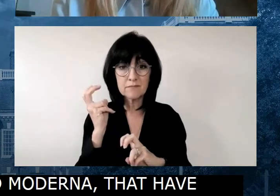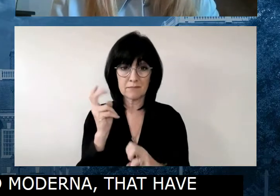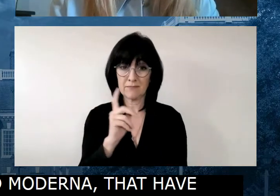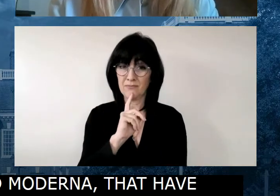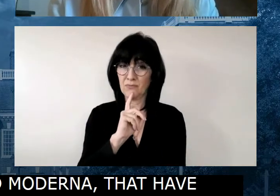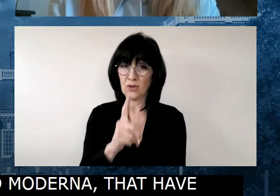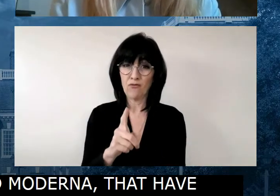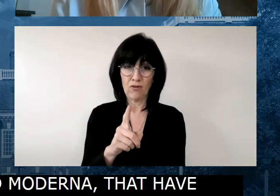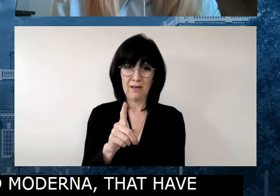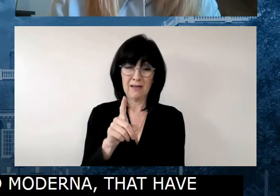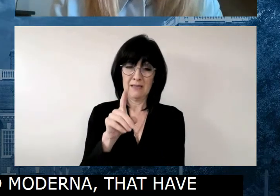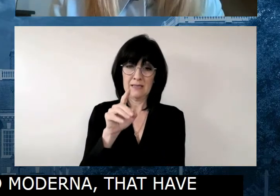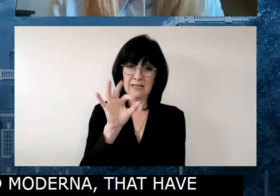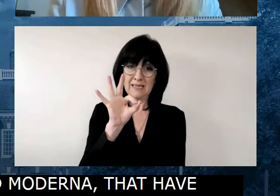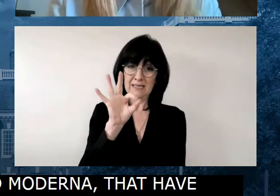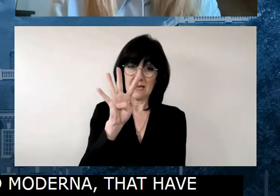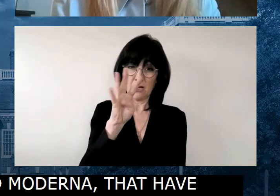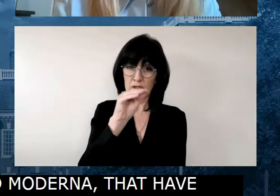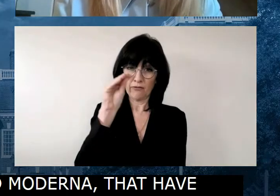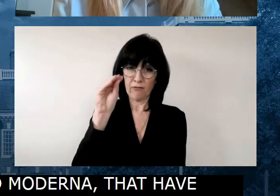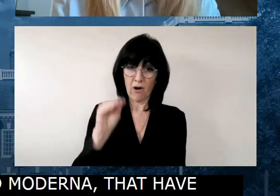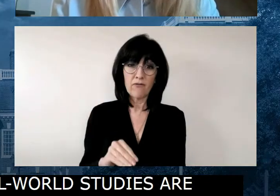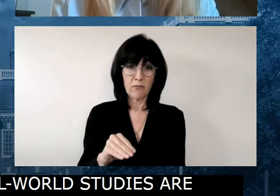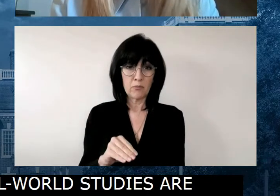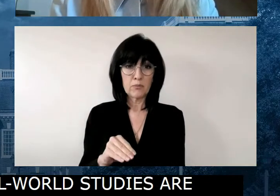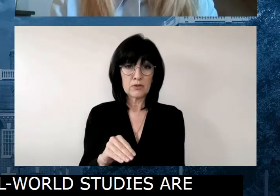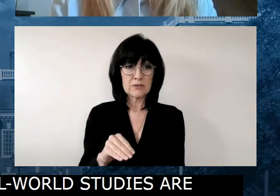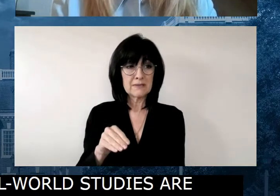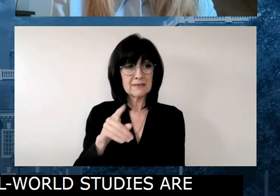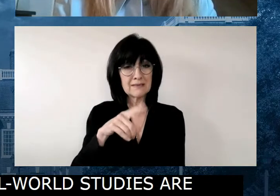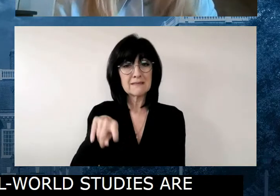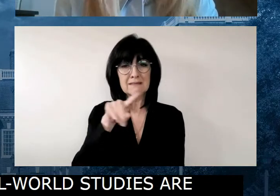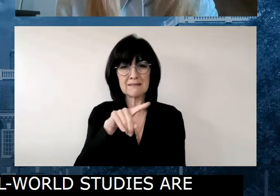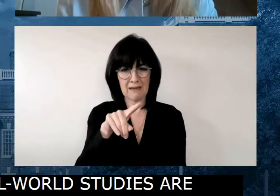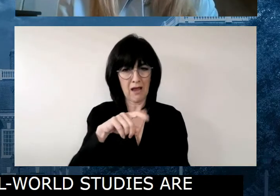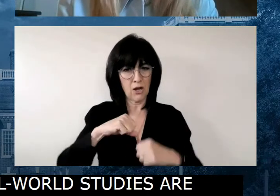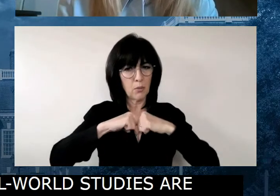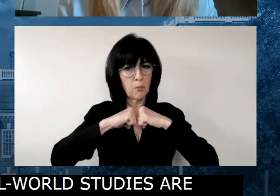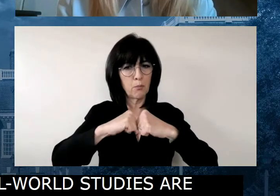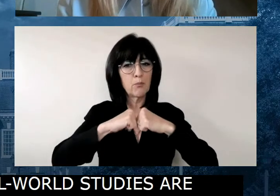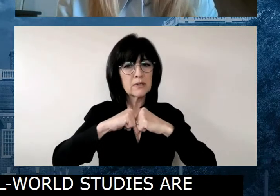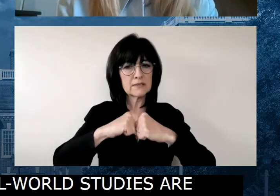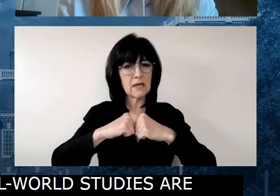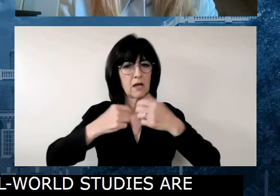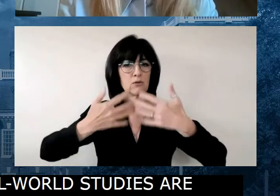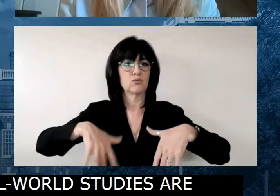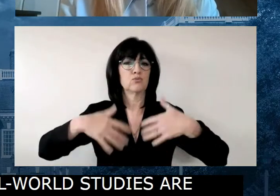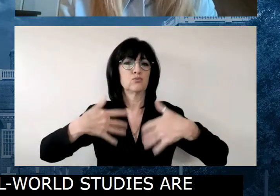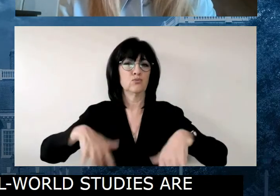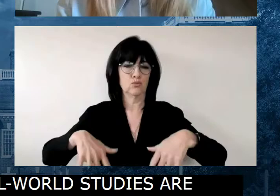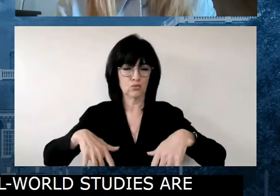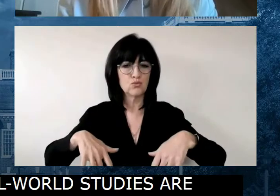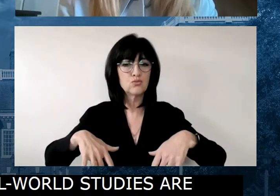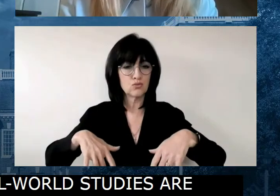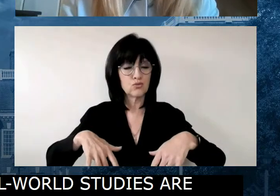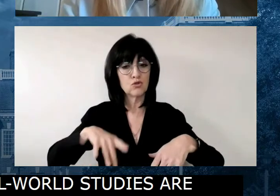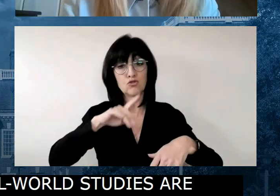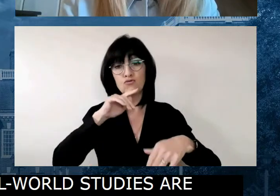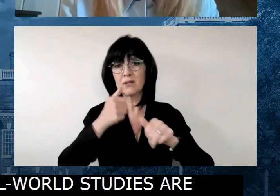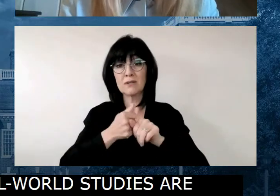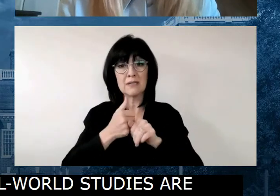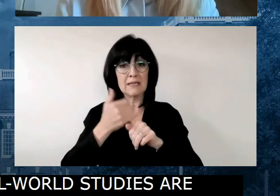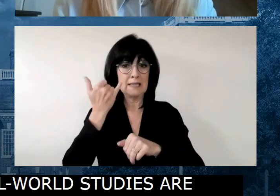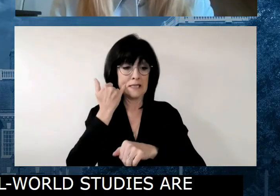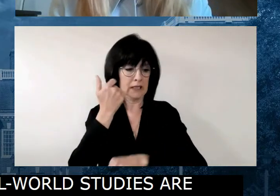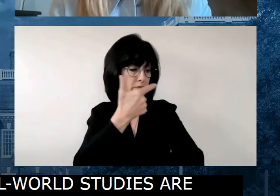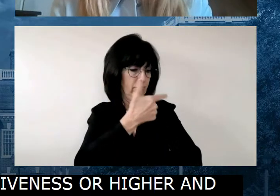94% effectiveness or higher, and extremely effective in decreasing hospitalizations and